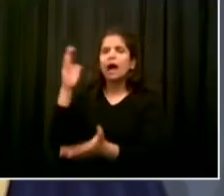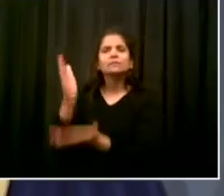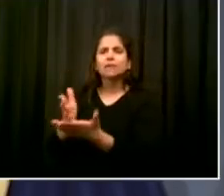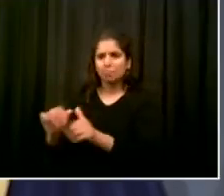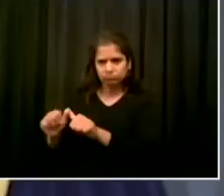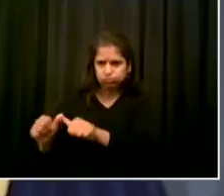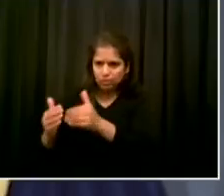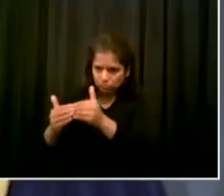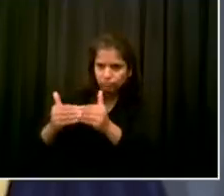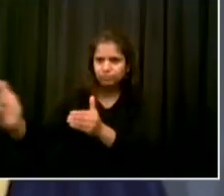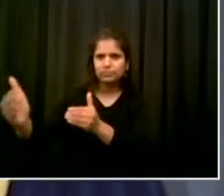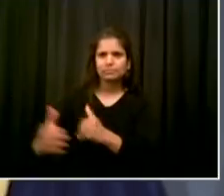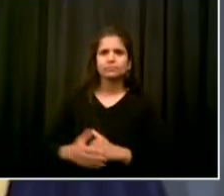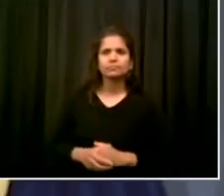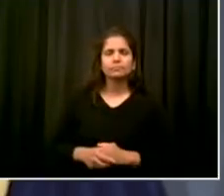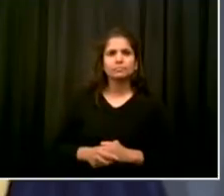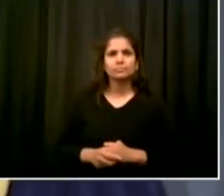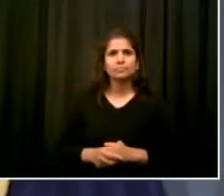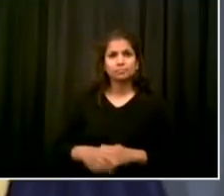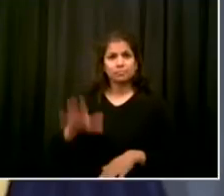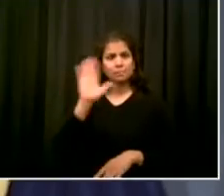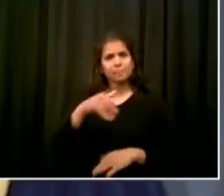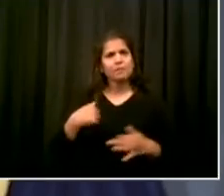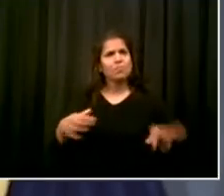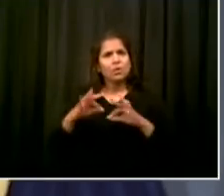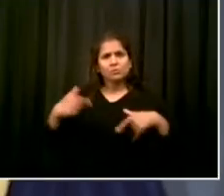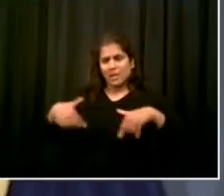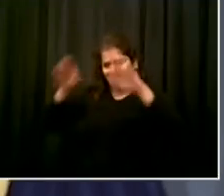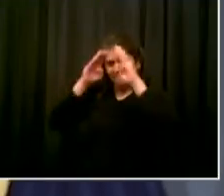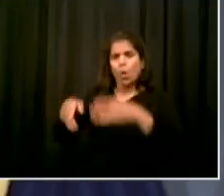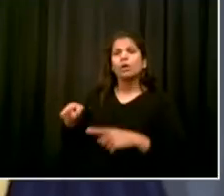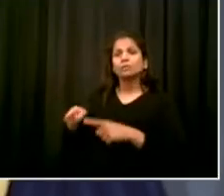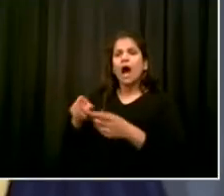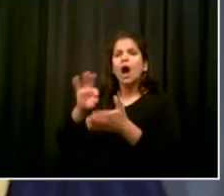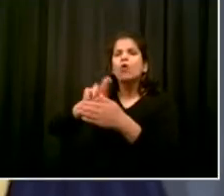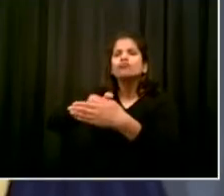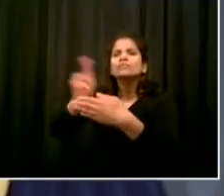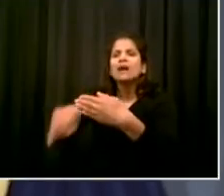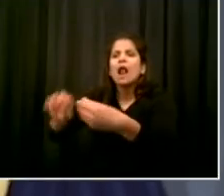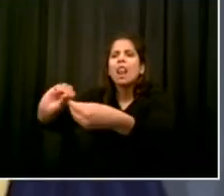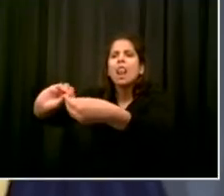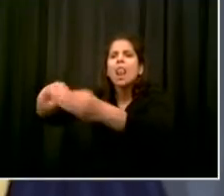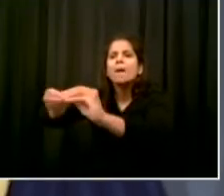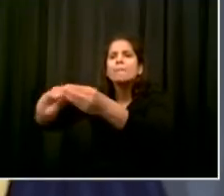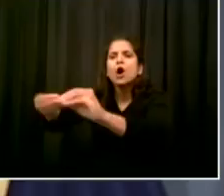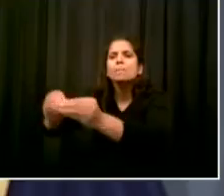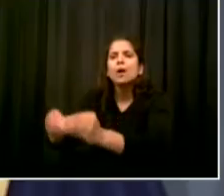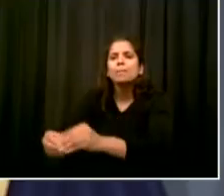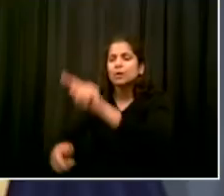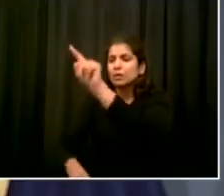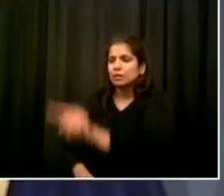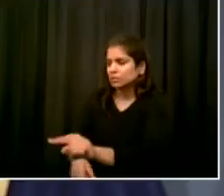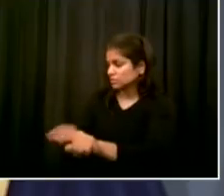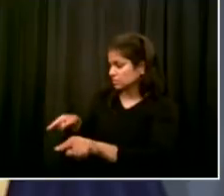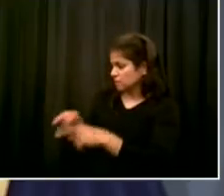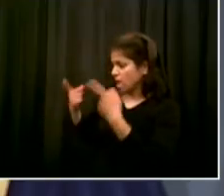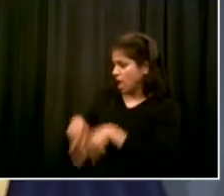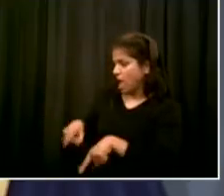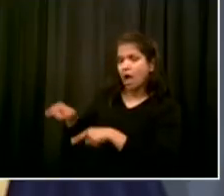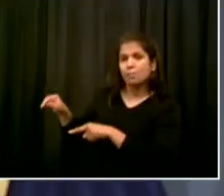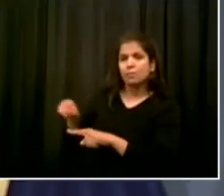longer now is going faster. It certainly happened in the case of the officers in Lower East Side. It certainly happened in the case of the